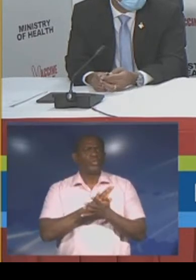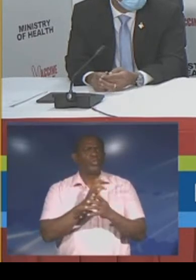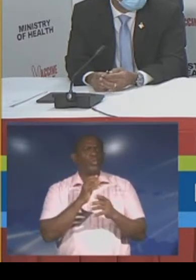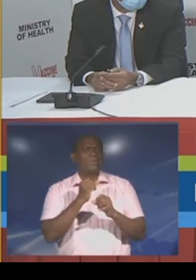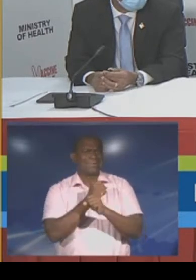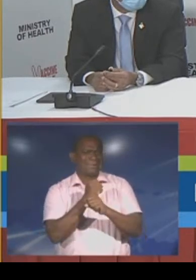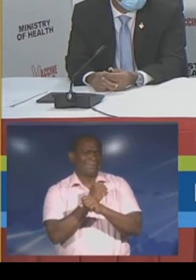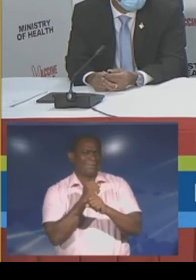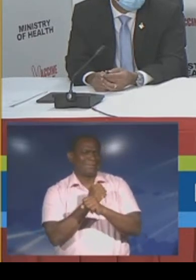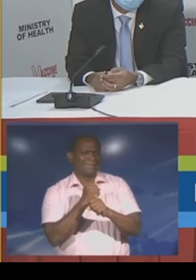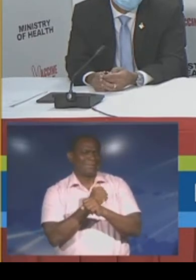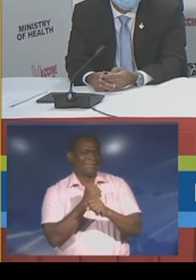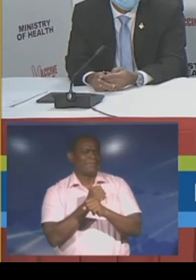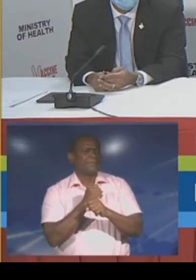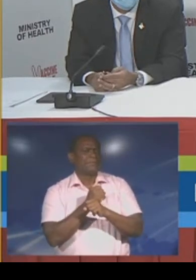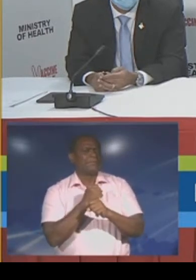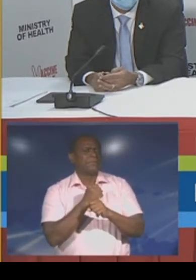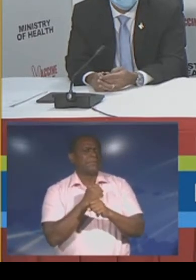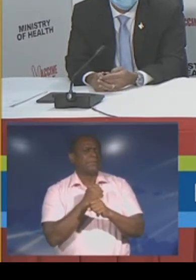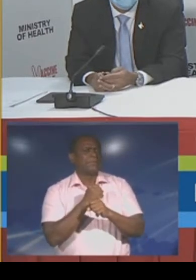as the